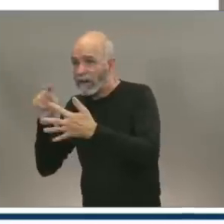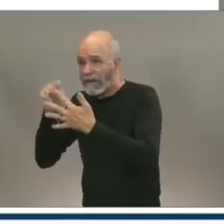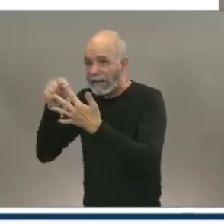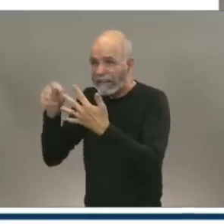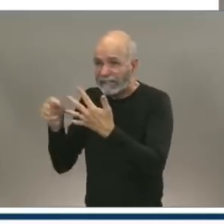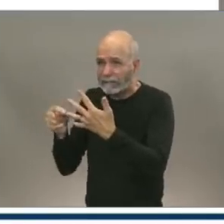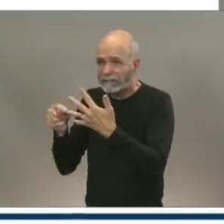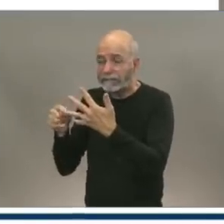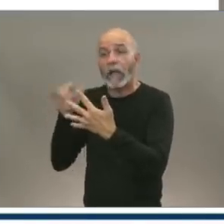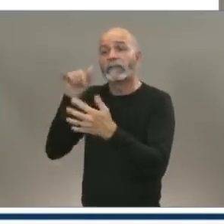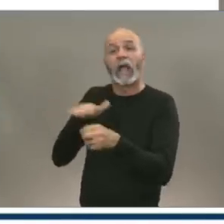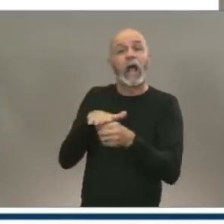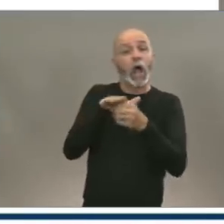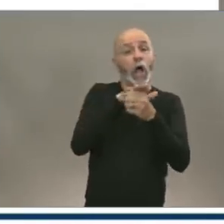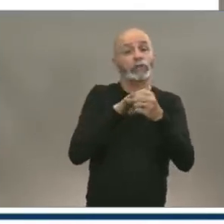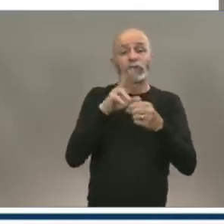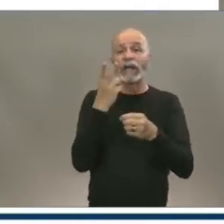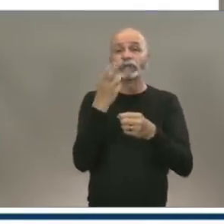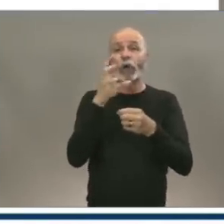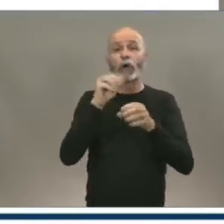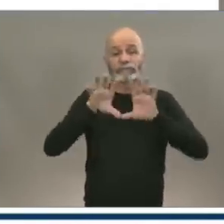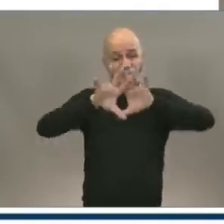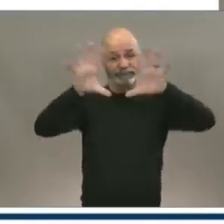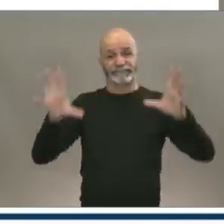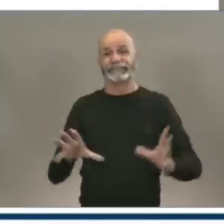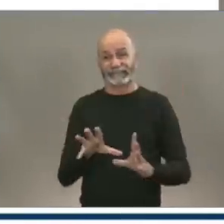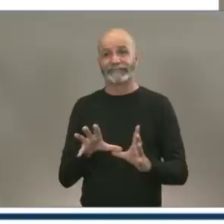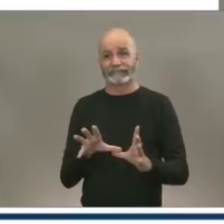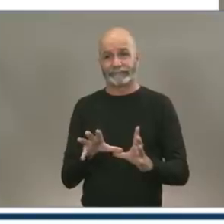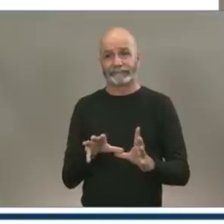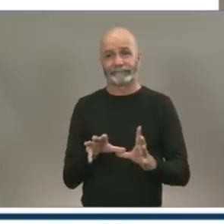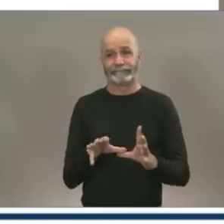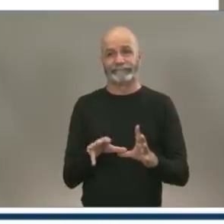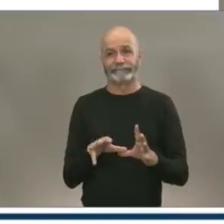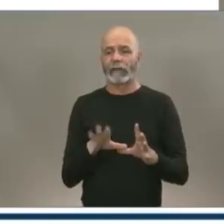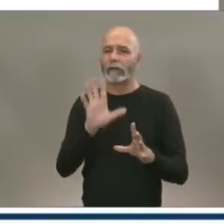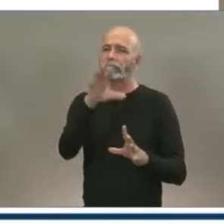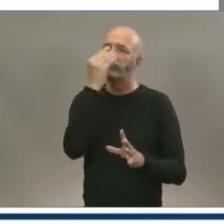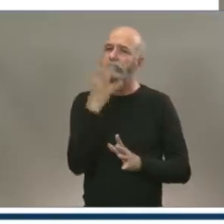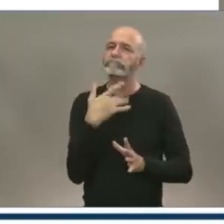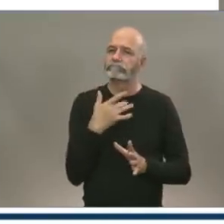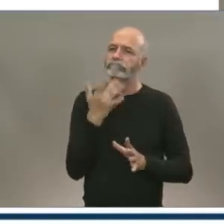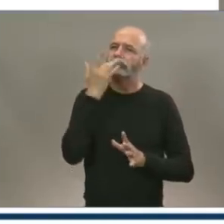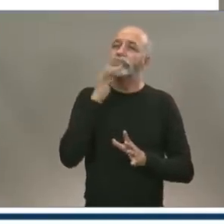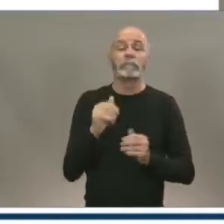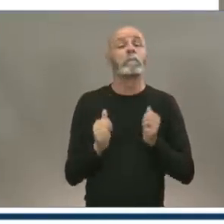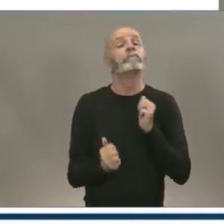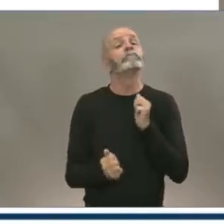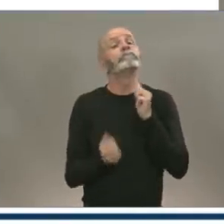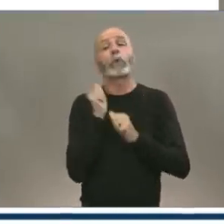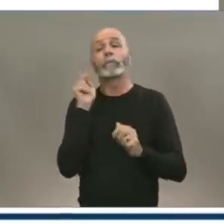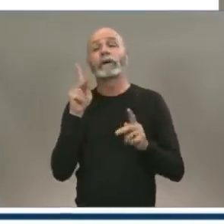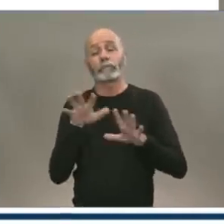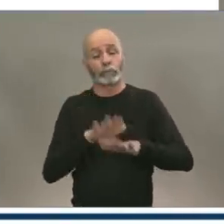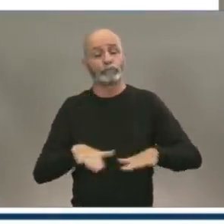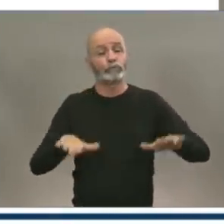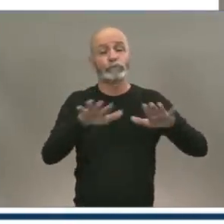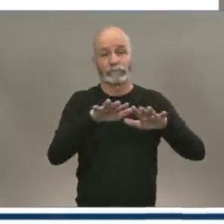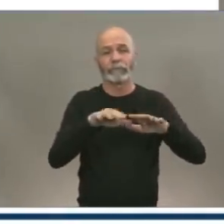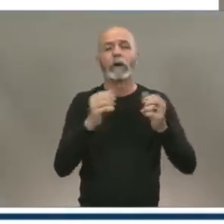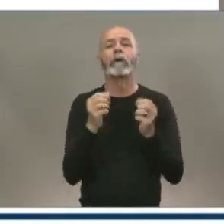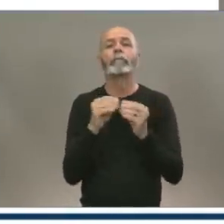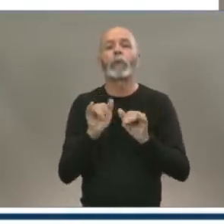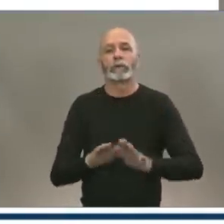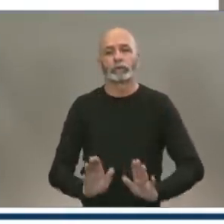HRM, we're fortunate that a large majority of the cases we're seeing in HRM are kids who have a much lower risk of